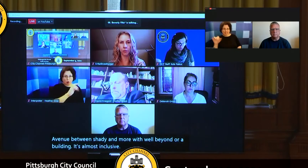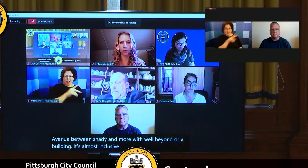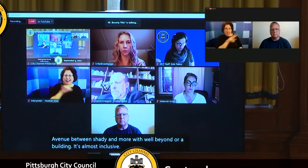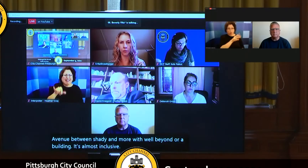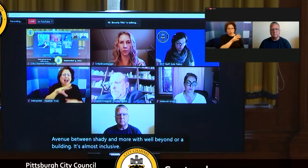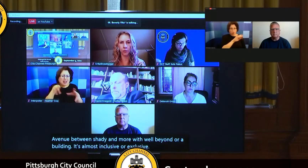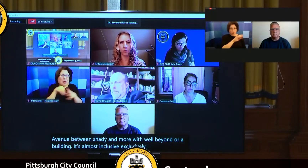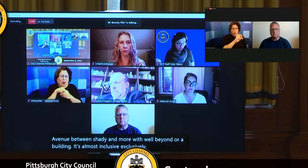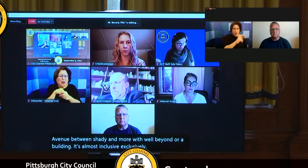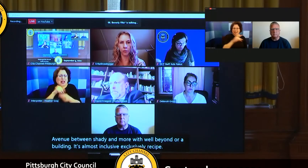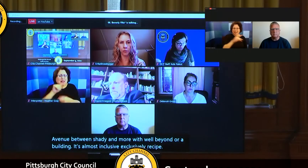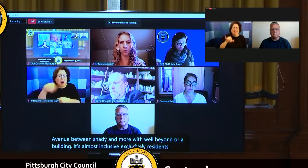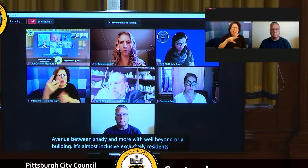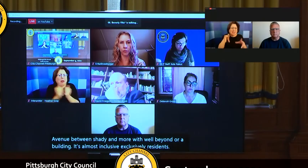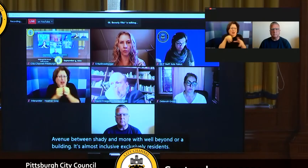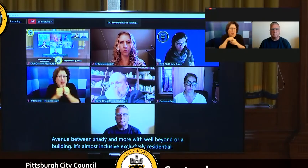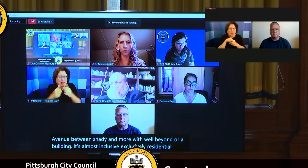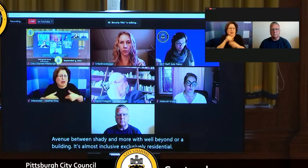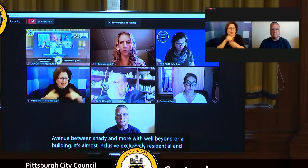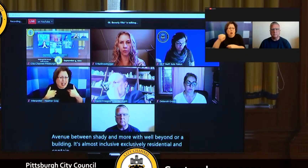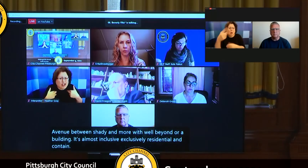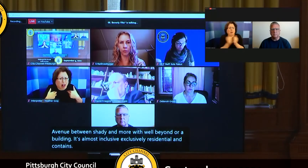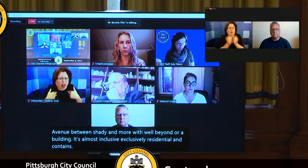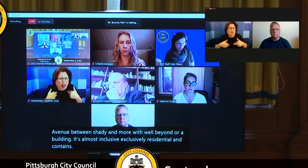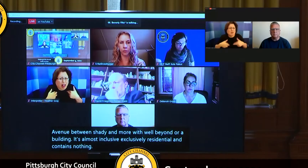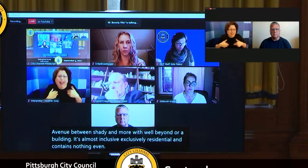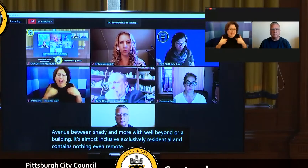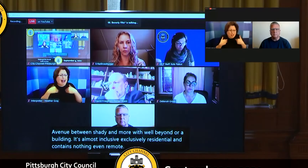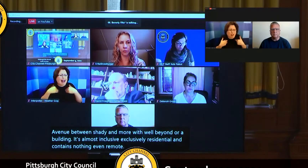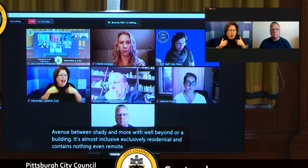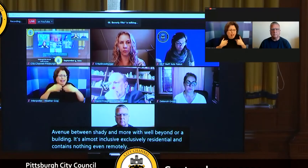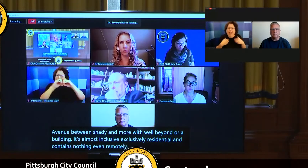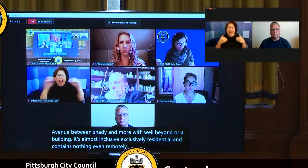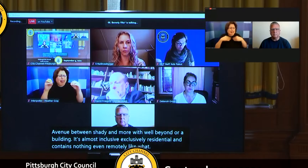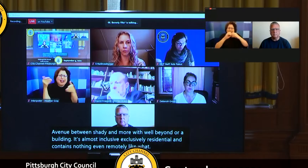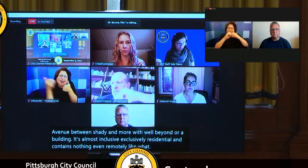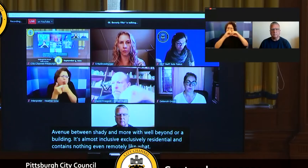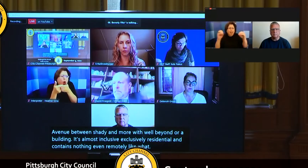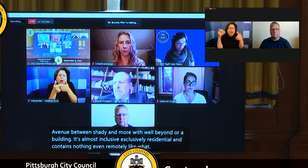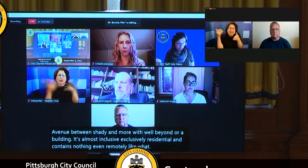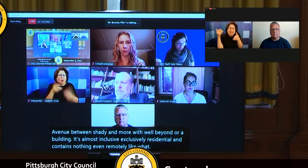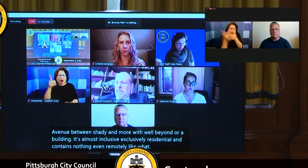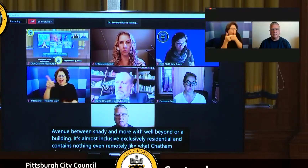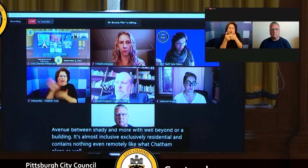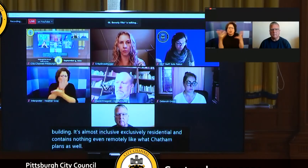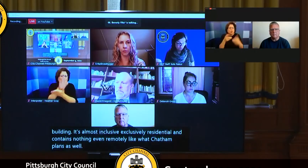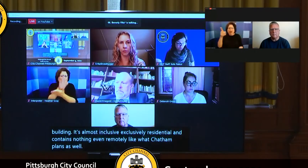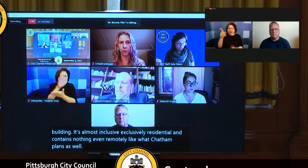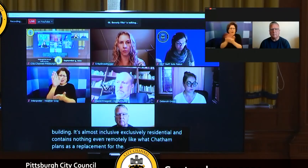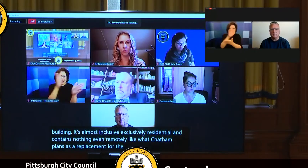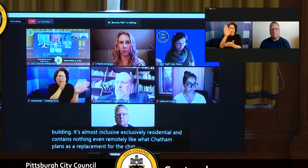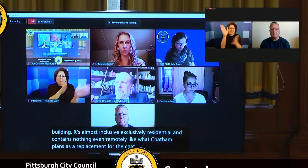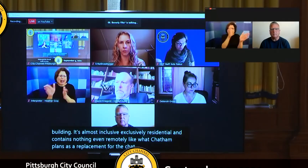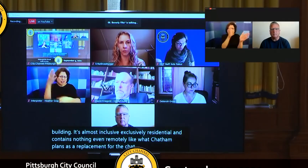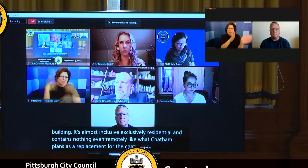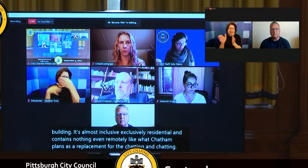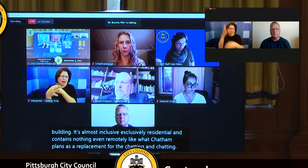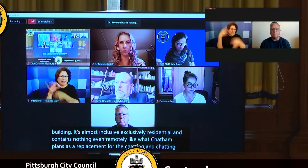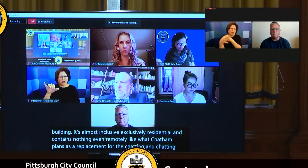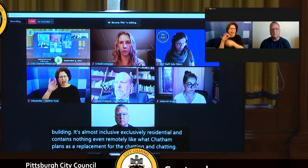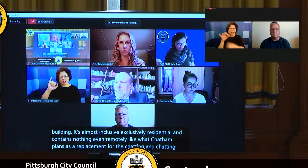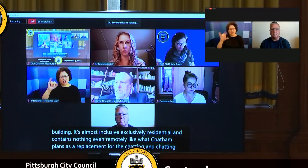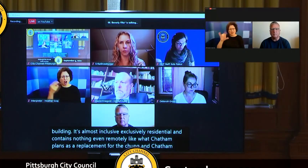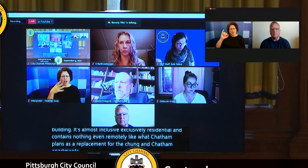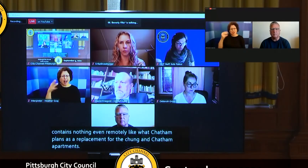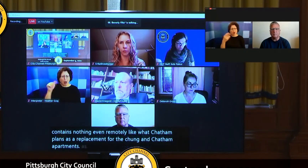exclusively residential and contains nothing even remotely like what Chatham plans as a replacement for the Chung and Chatham apartments.